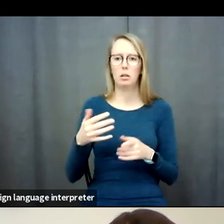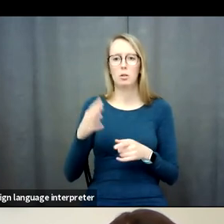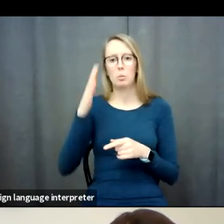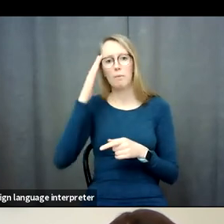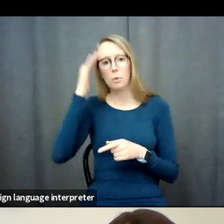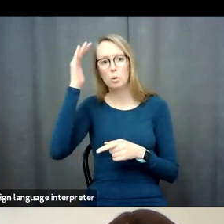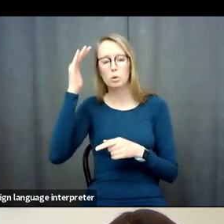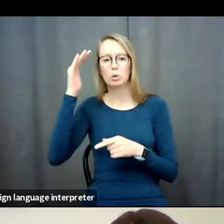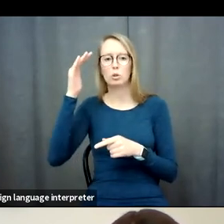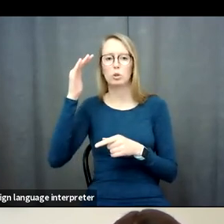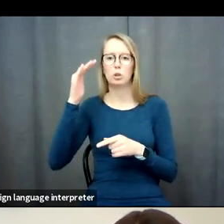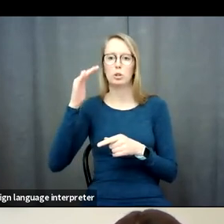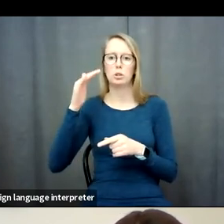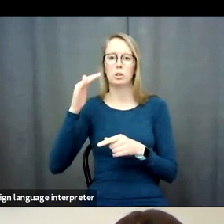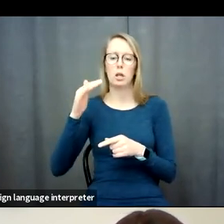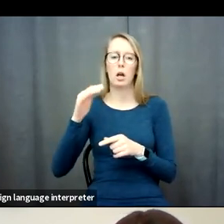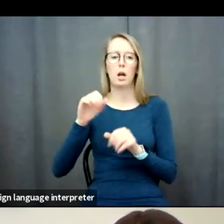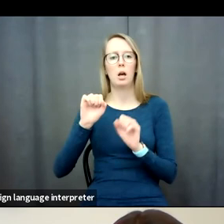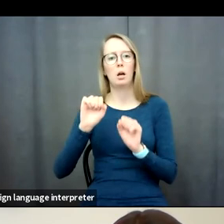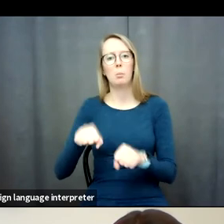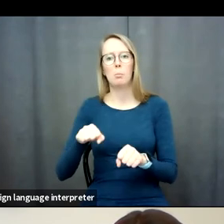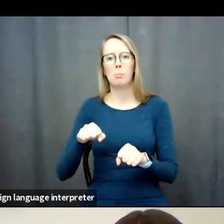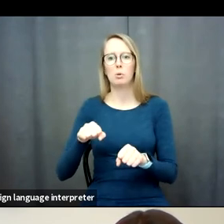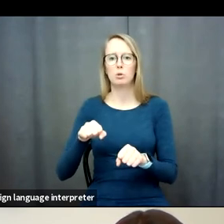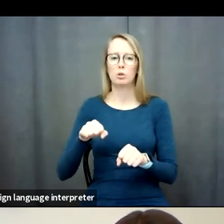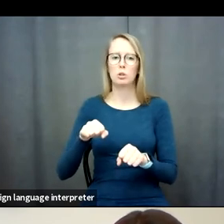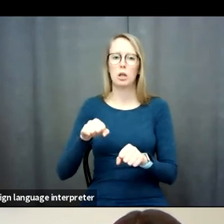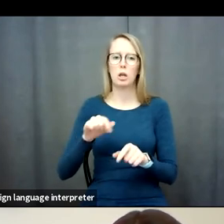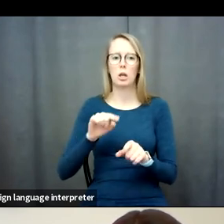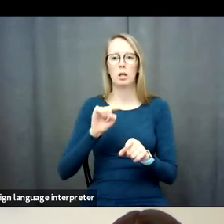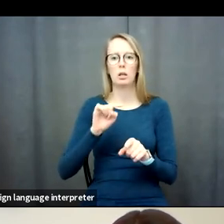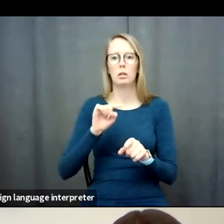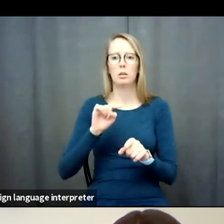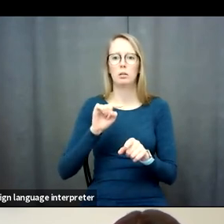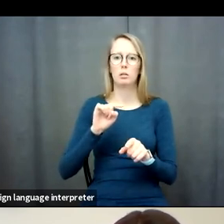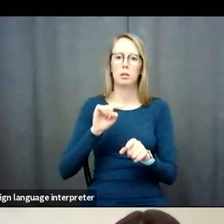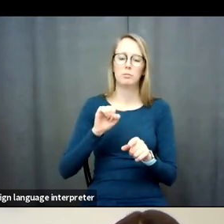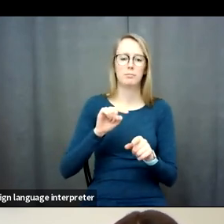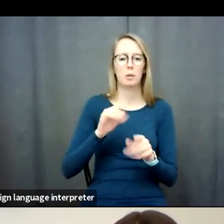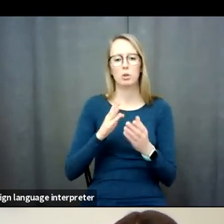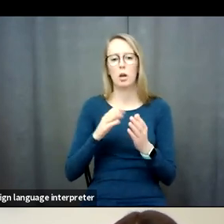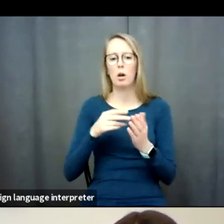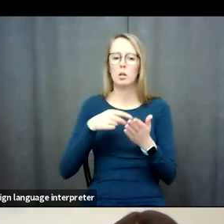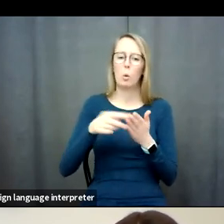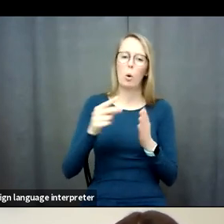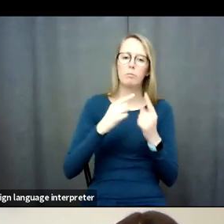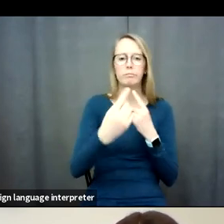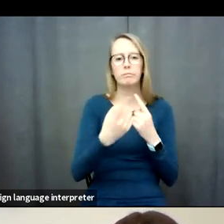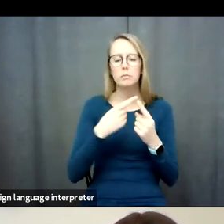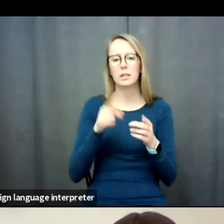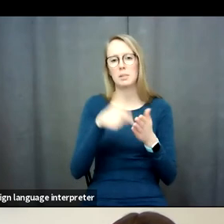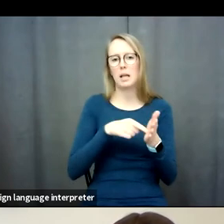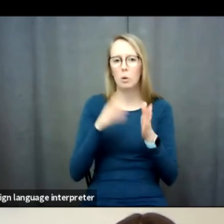school, that they have to walk through certain hallways, but also to schedule that